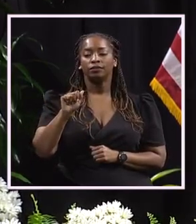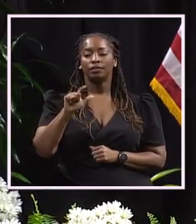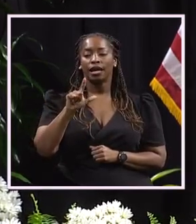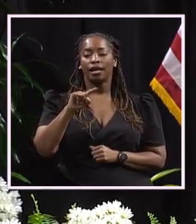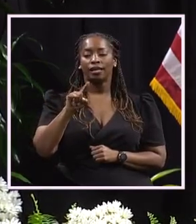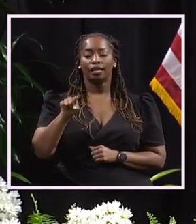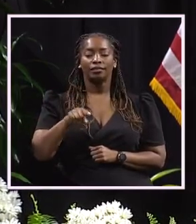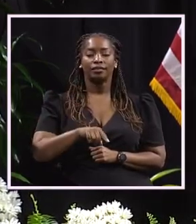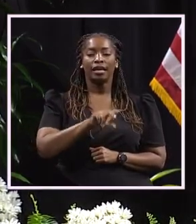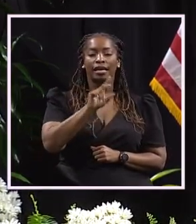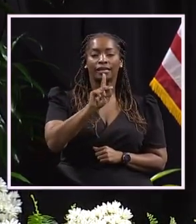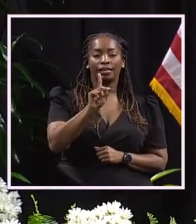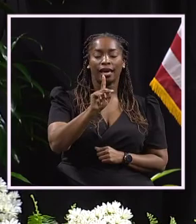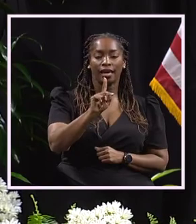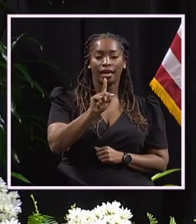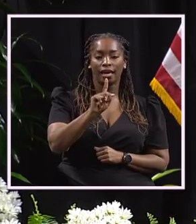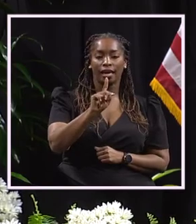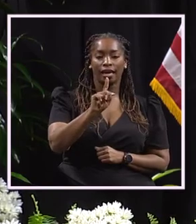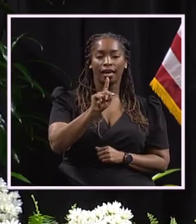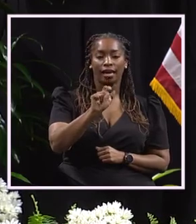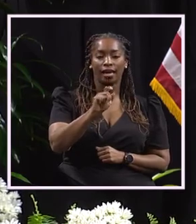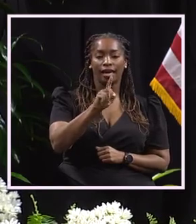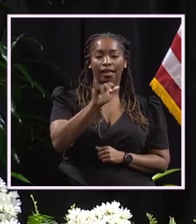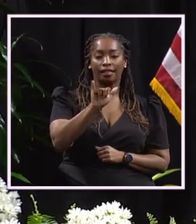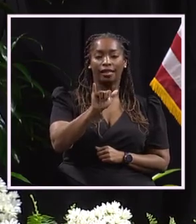Kaylee Peyton Hamburg.